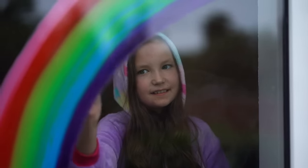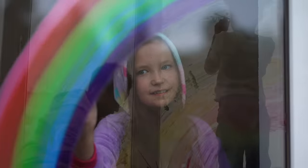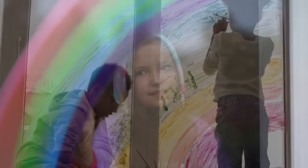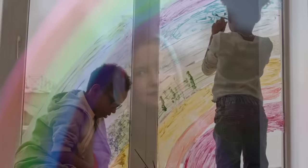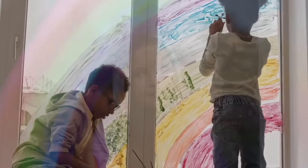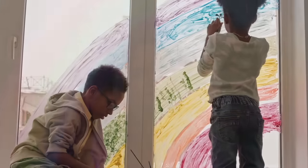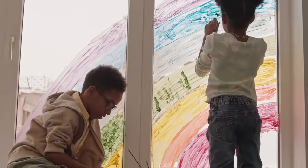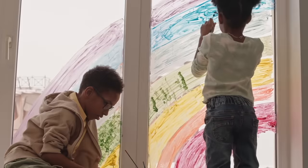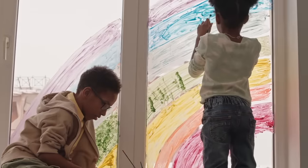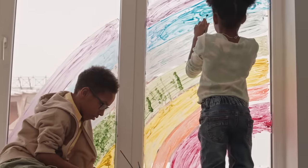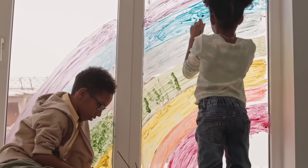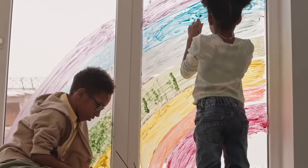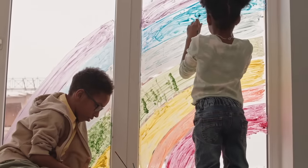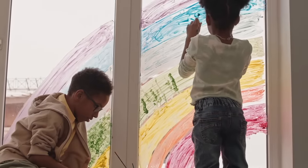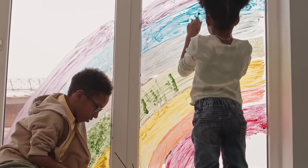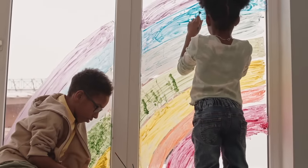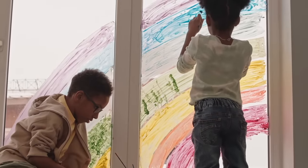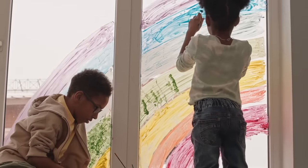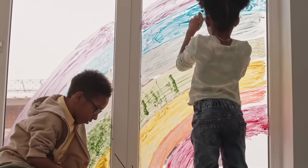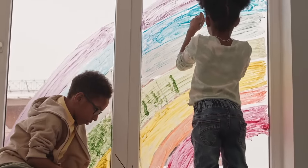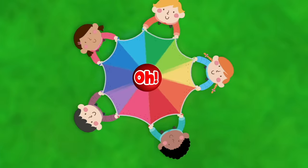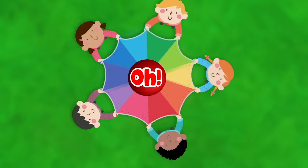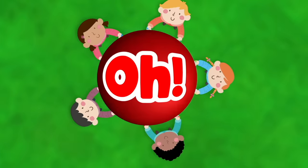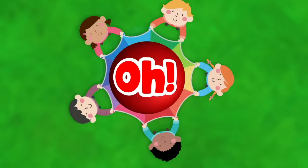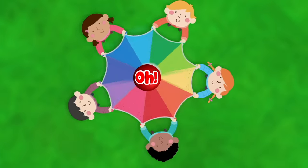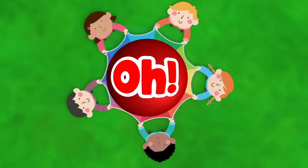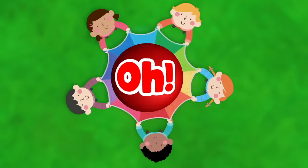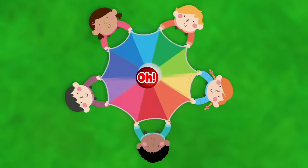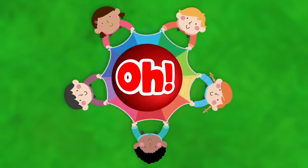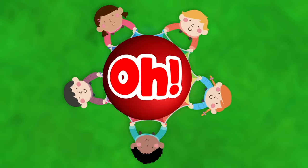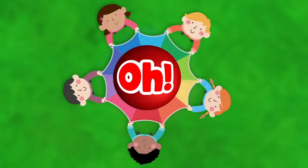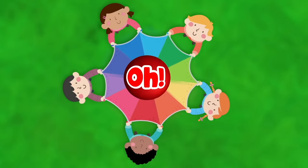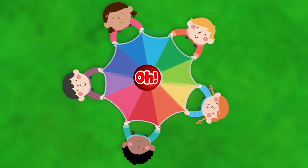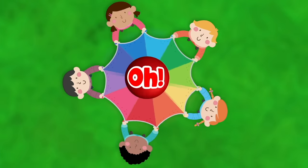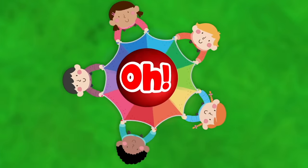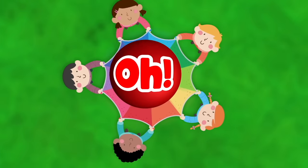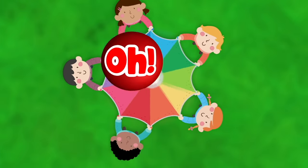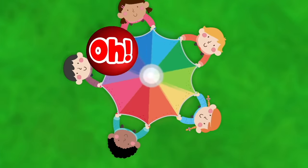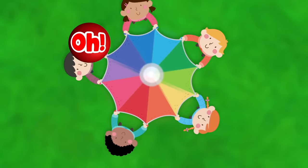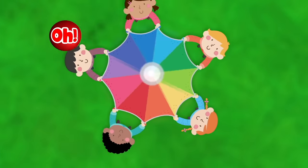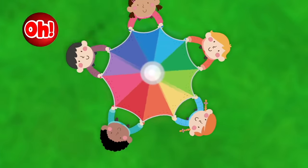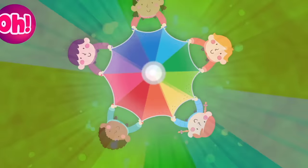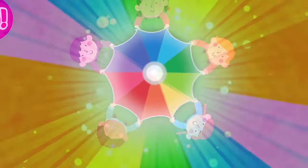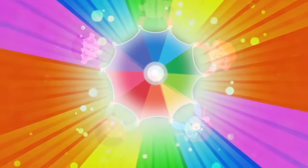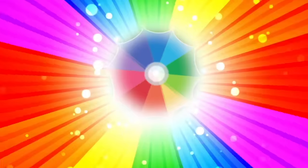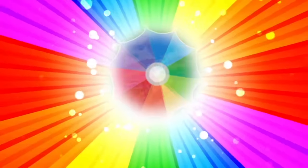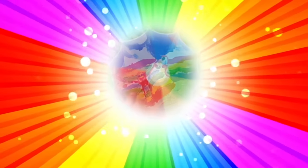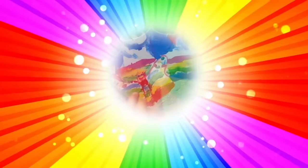Oh, oh, oh.